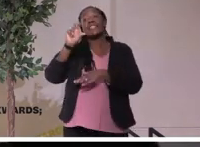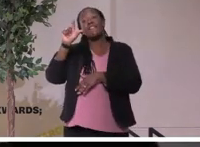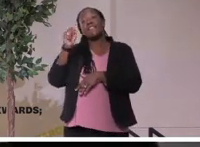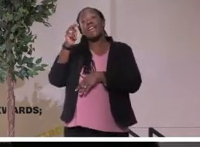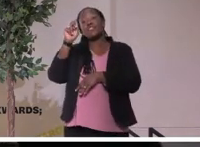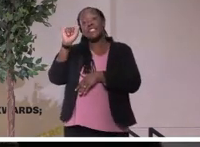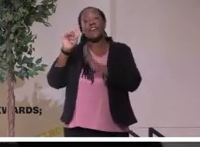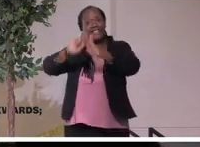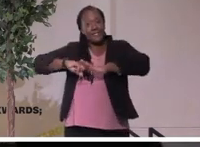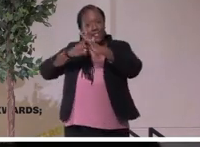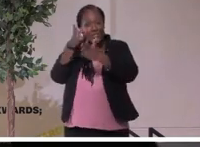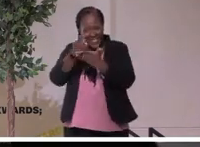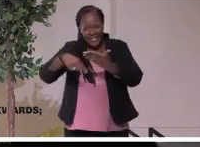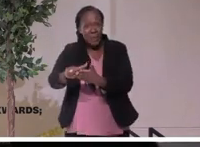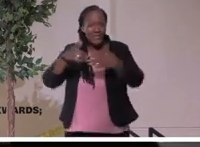Give it up!